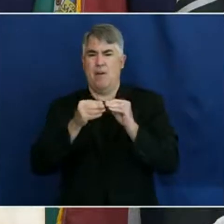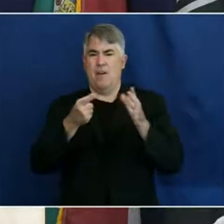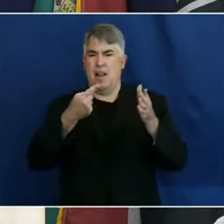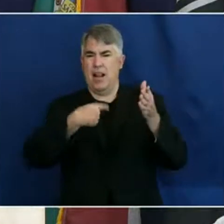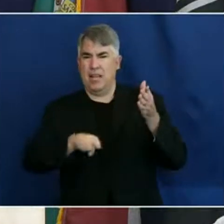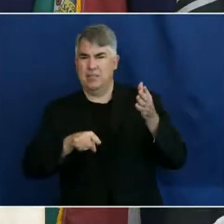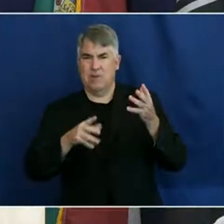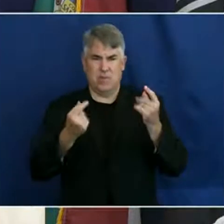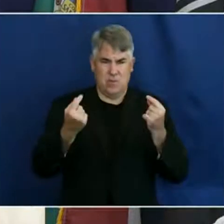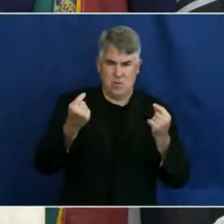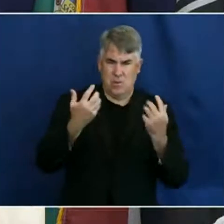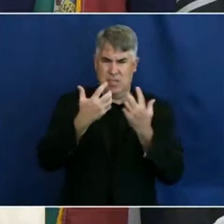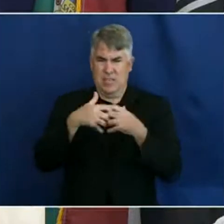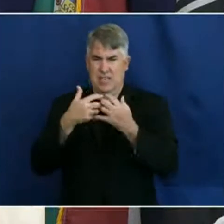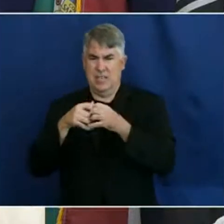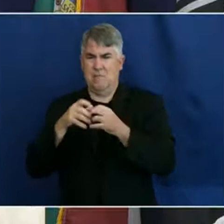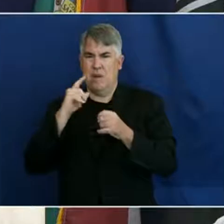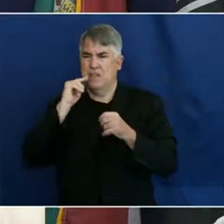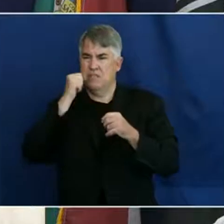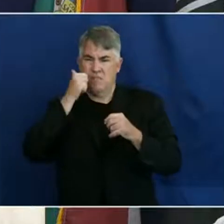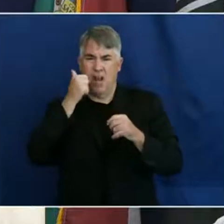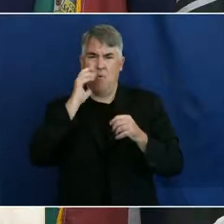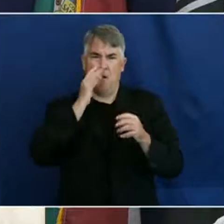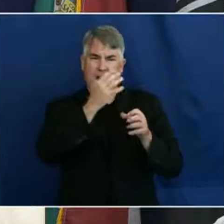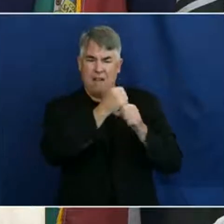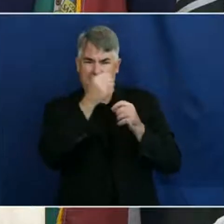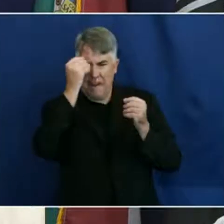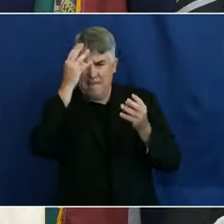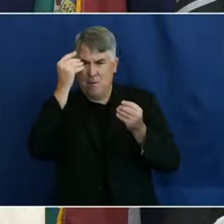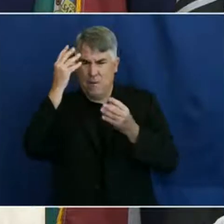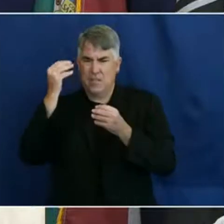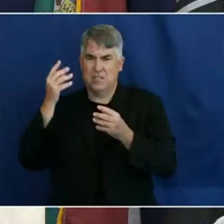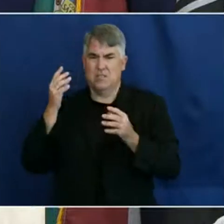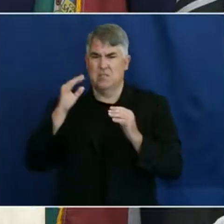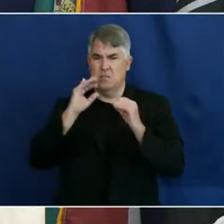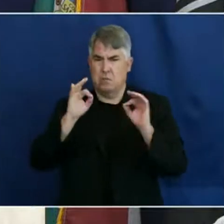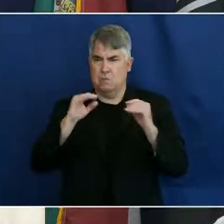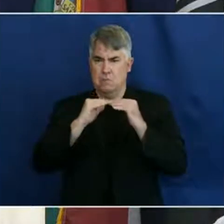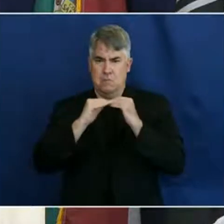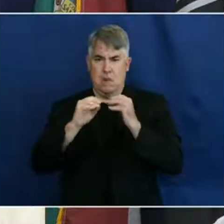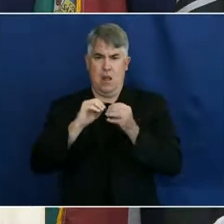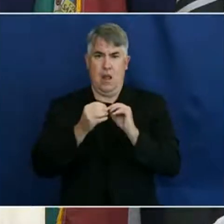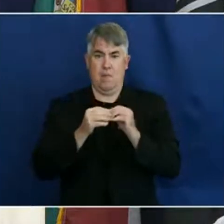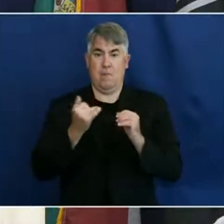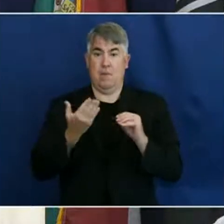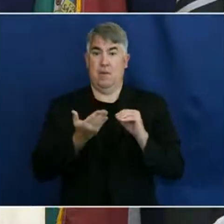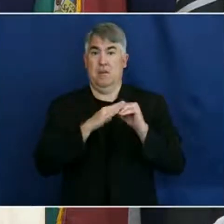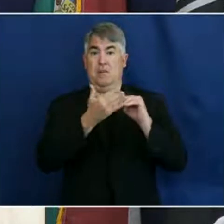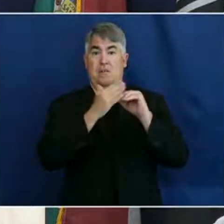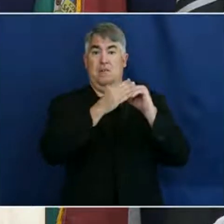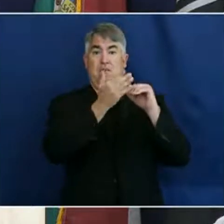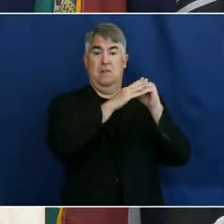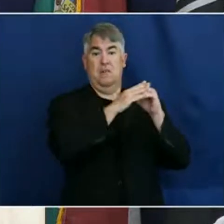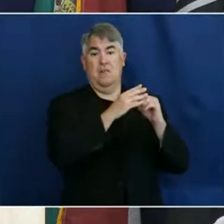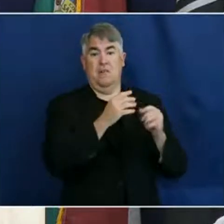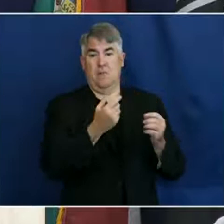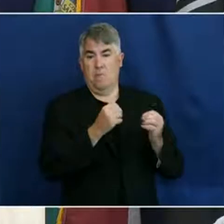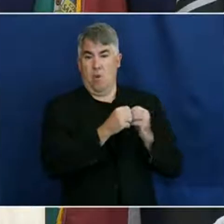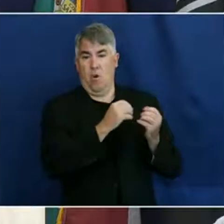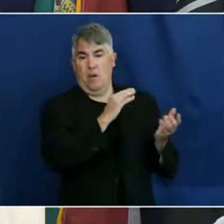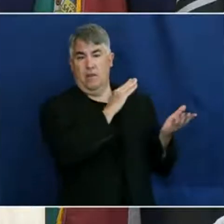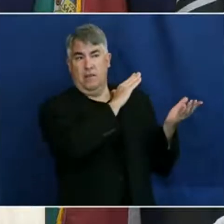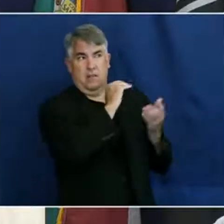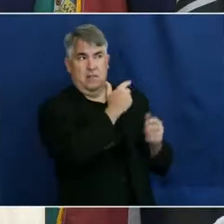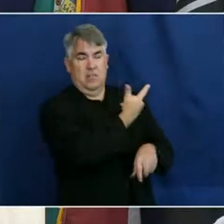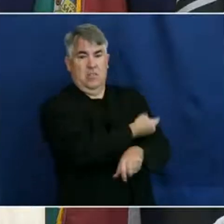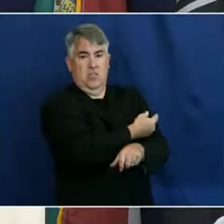them tomorrow, but we believe we will generally be holding steady, perhaps increasing. We'll have a little bit greater insight into what next week will